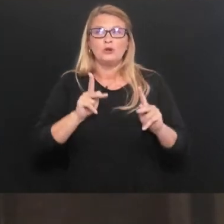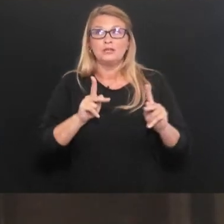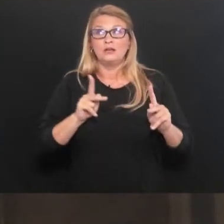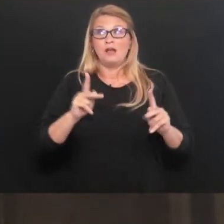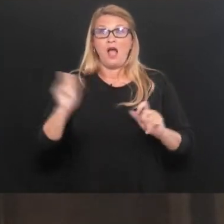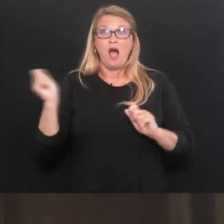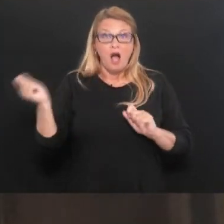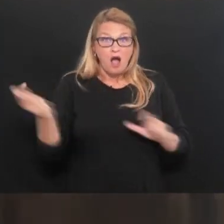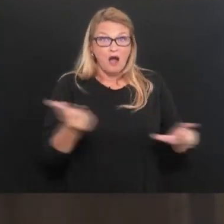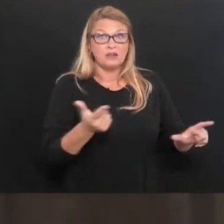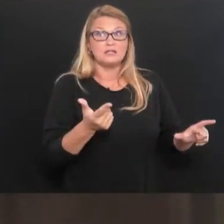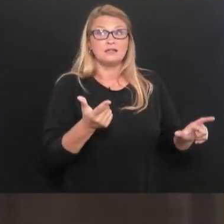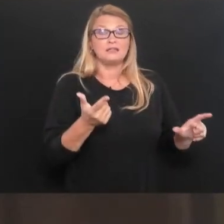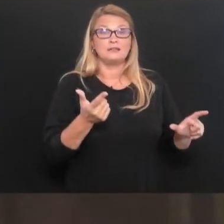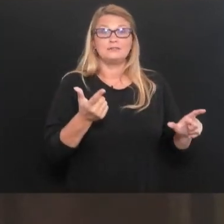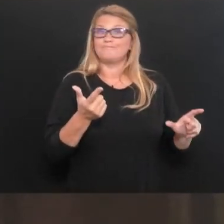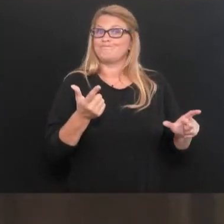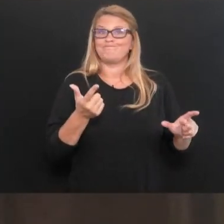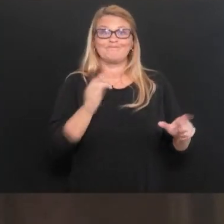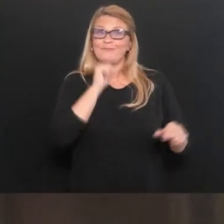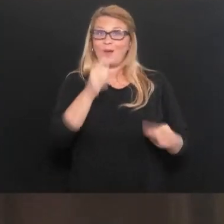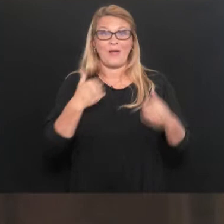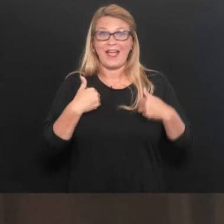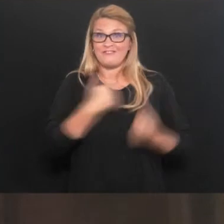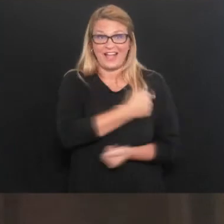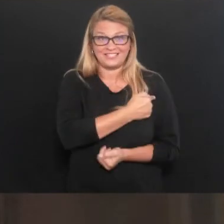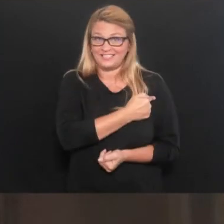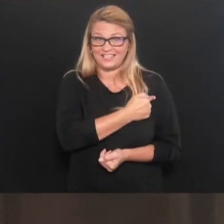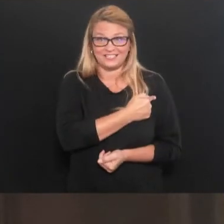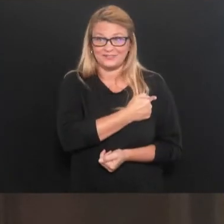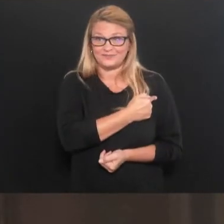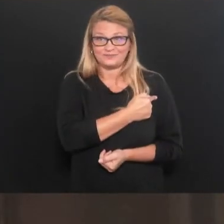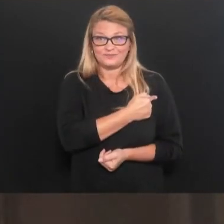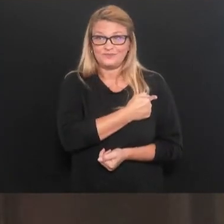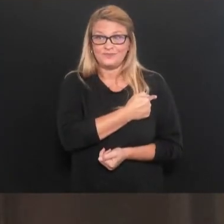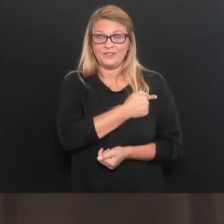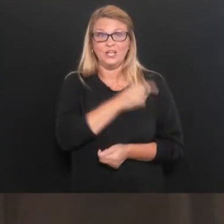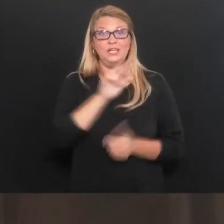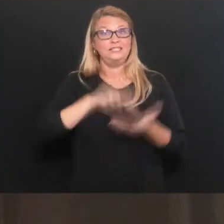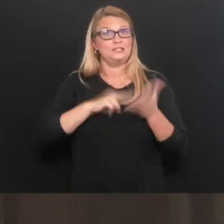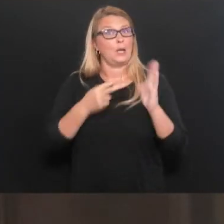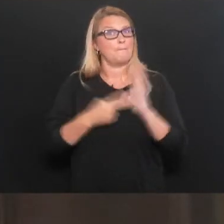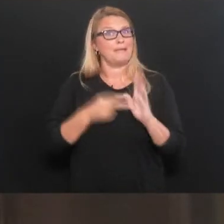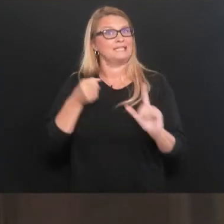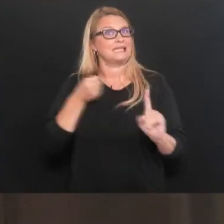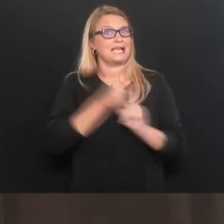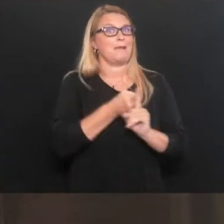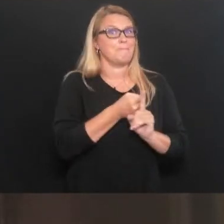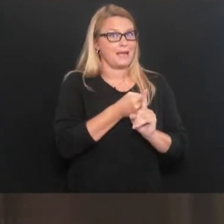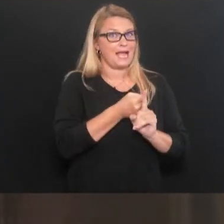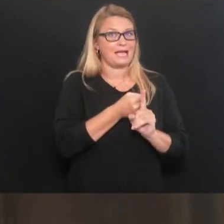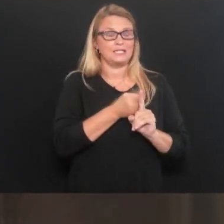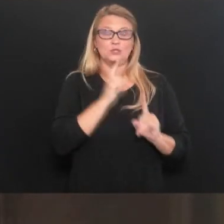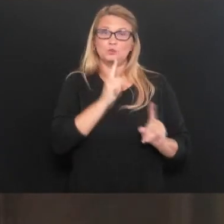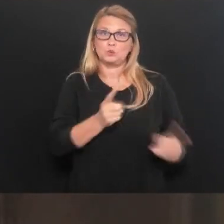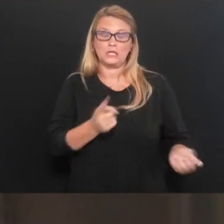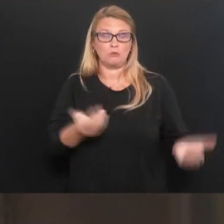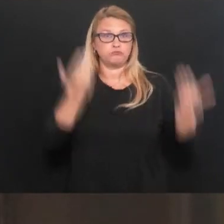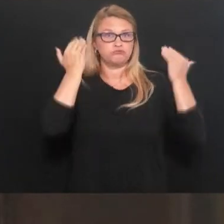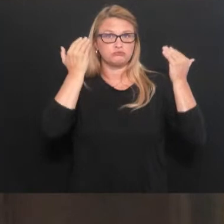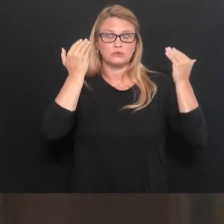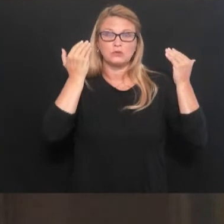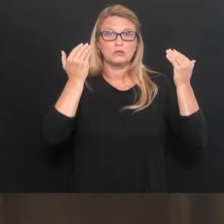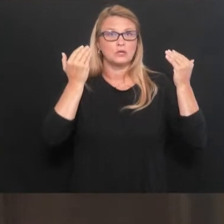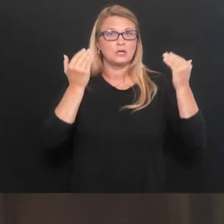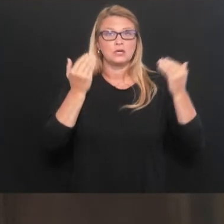all, if not all, unvaccinated, that the impact of the COVID infection is so overwhelming that without